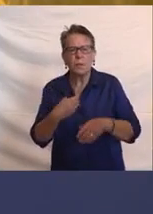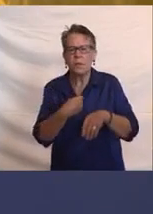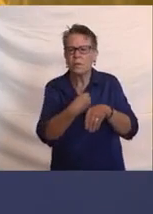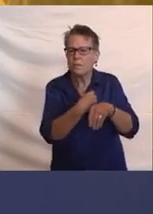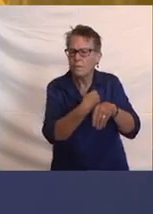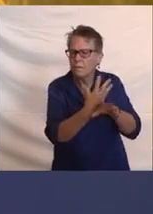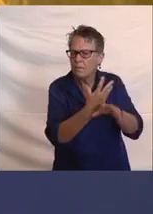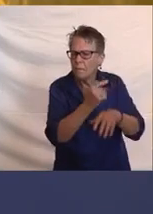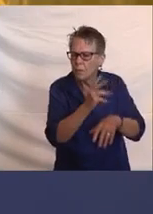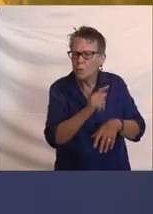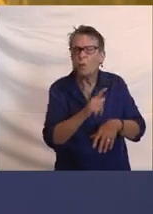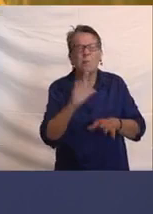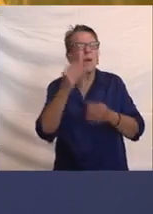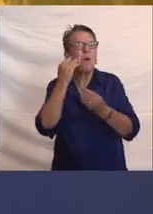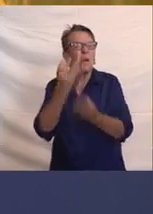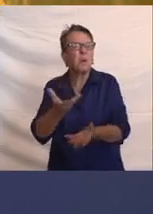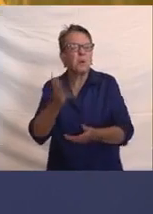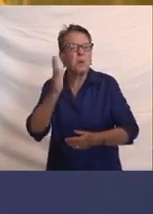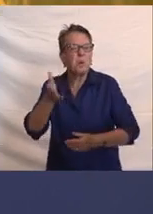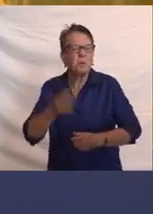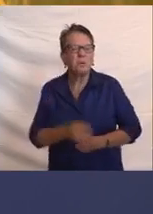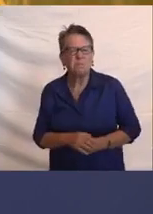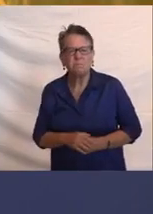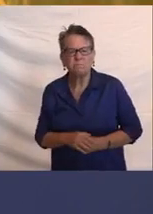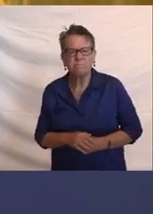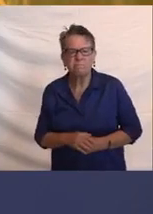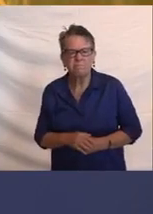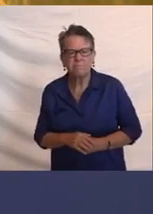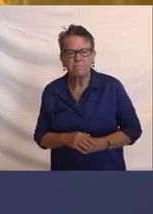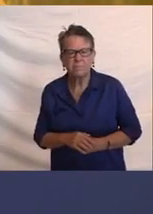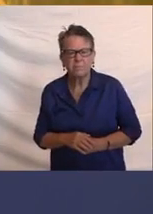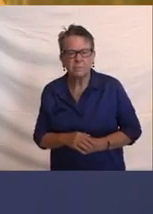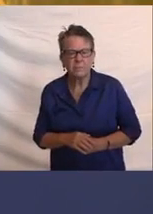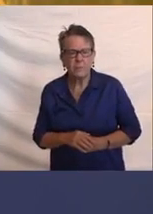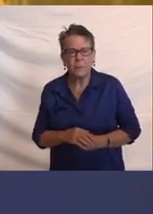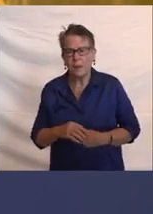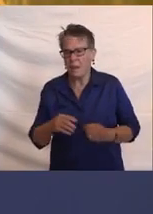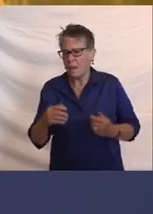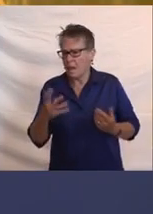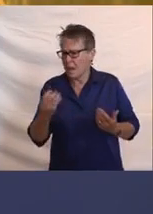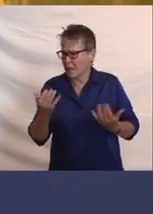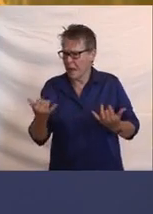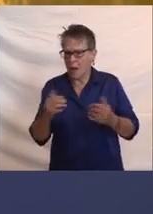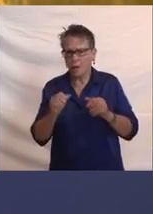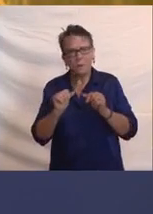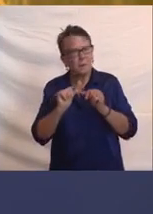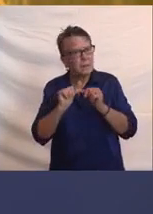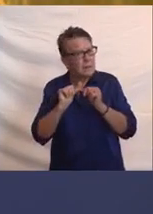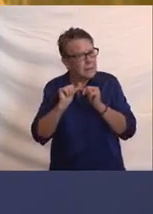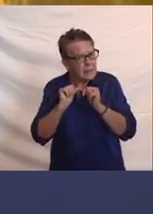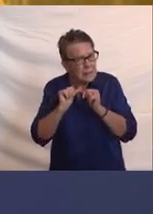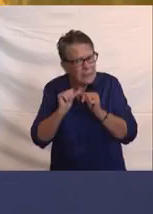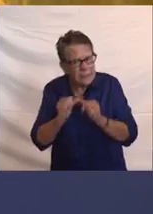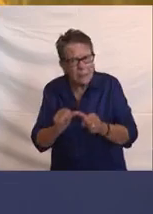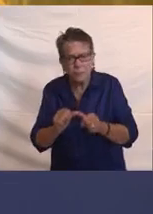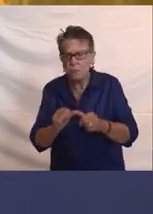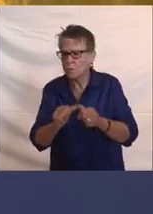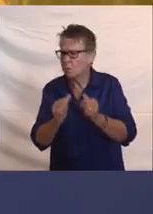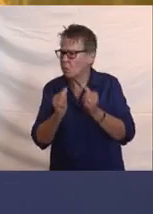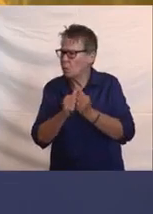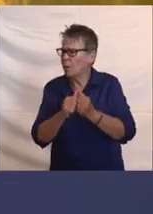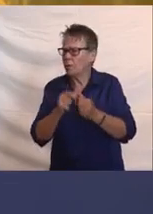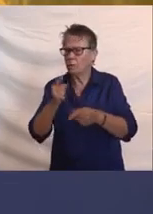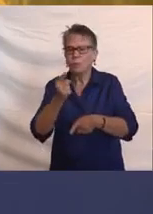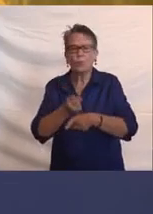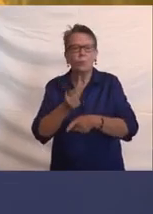format. I just would say let's all continue what you've done by the millions. Let's continue to do the right thing here. Please,